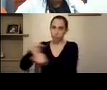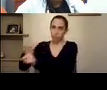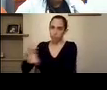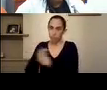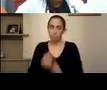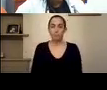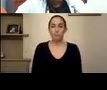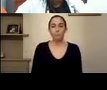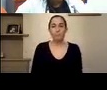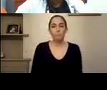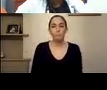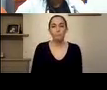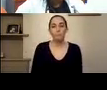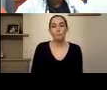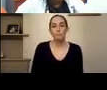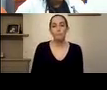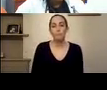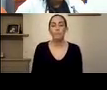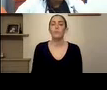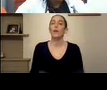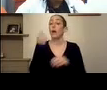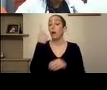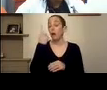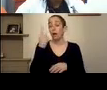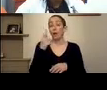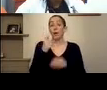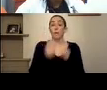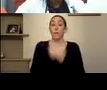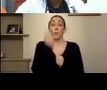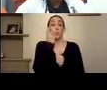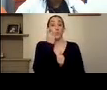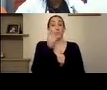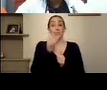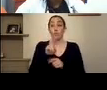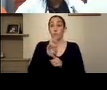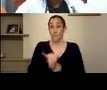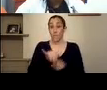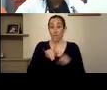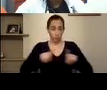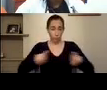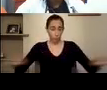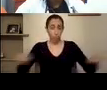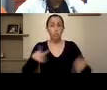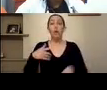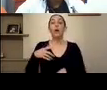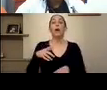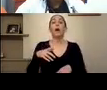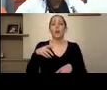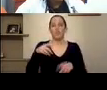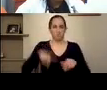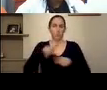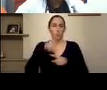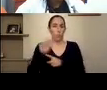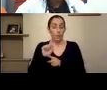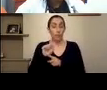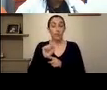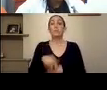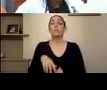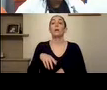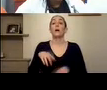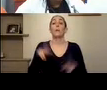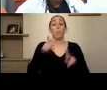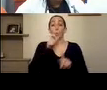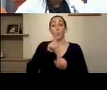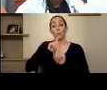All this taken into account that in the most recent survey, only 50% of Americans said that if there was an available vaccine, they would actually take